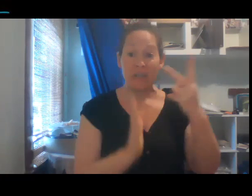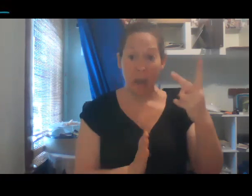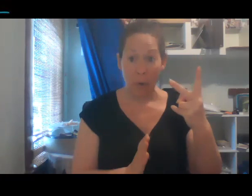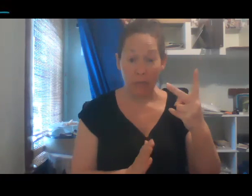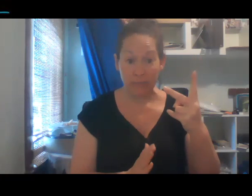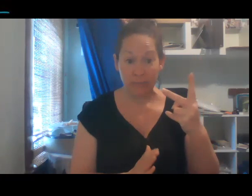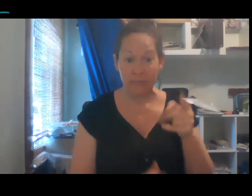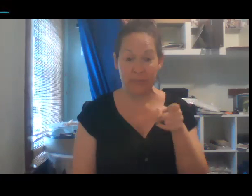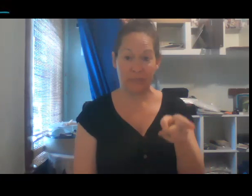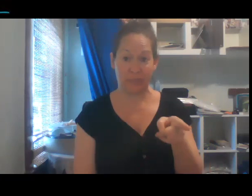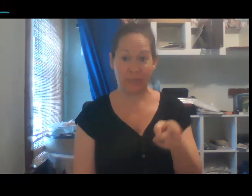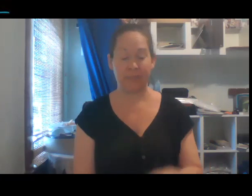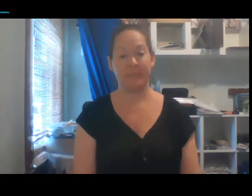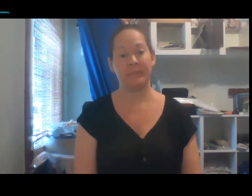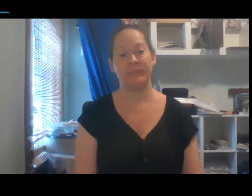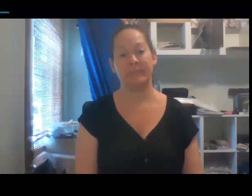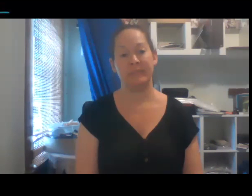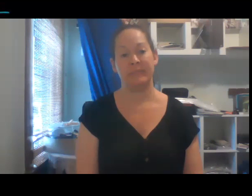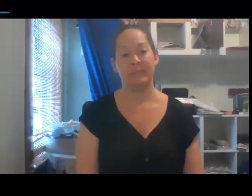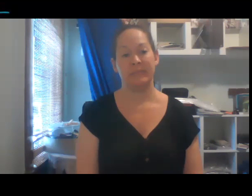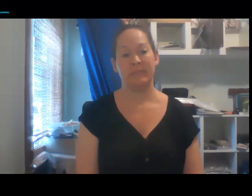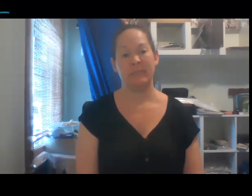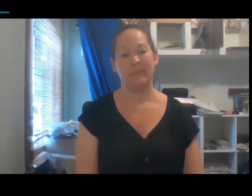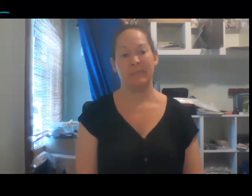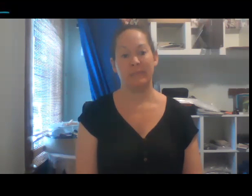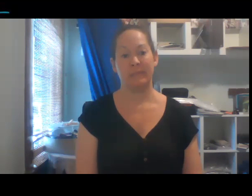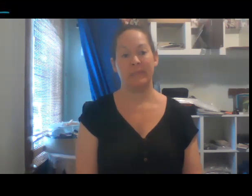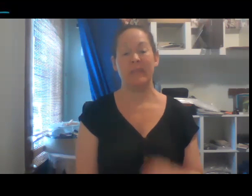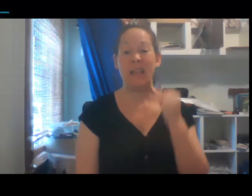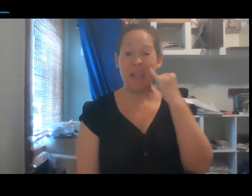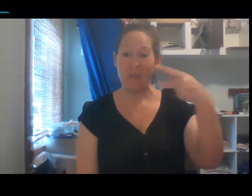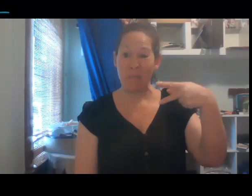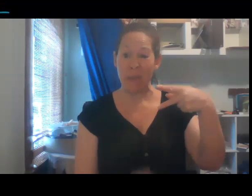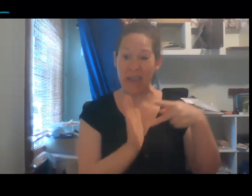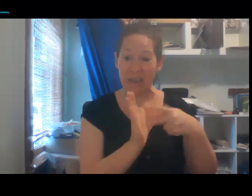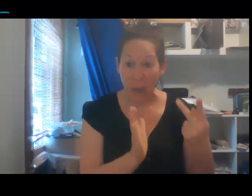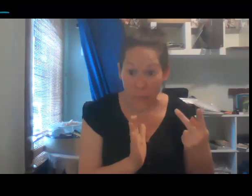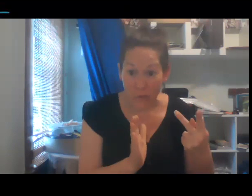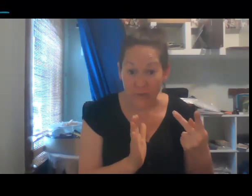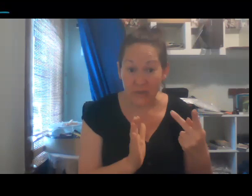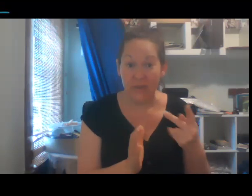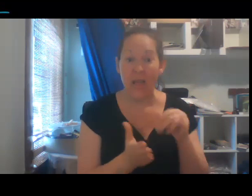so P at the doubling time is equal to 2